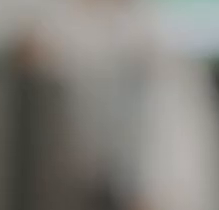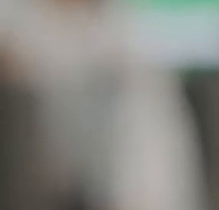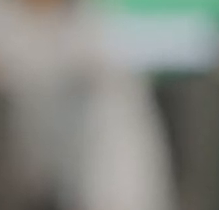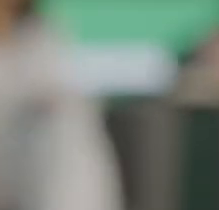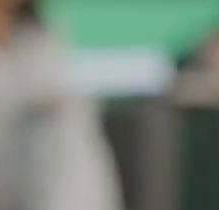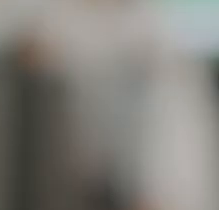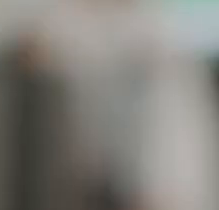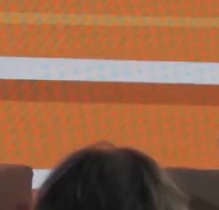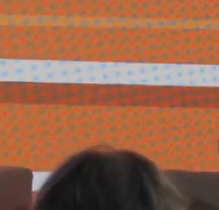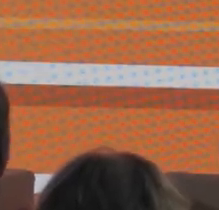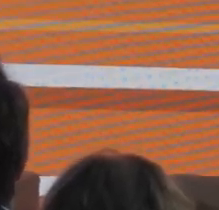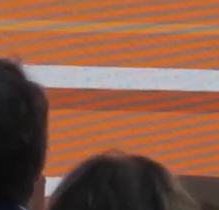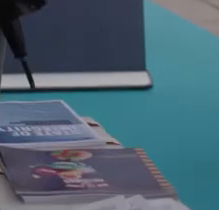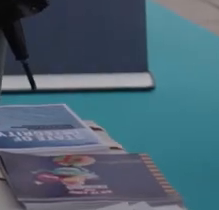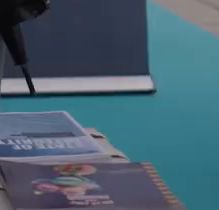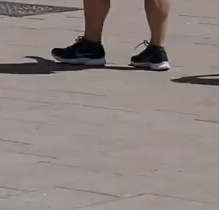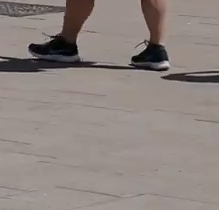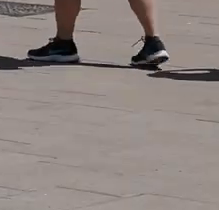solution.